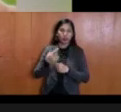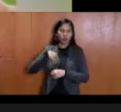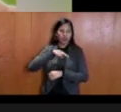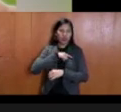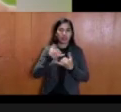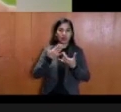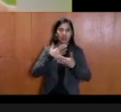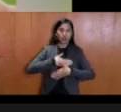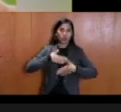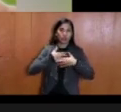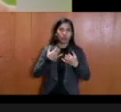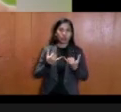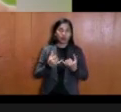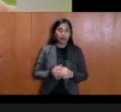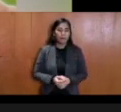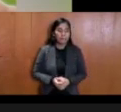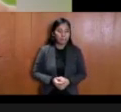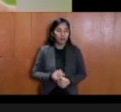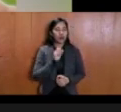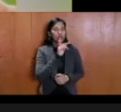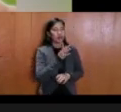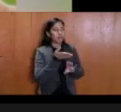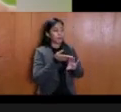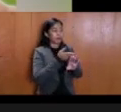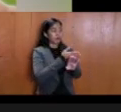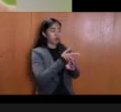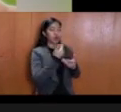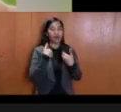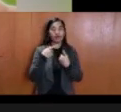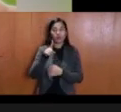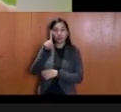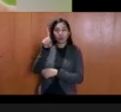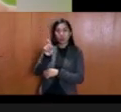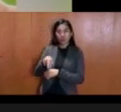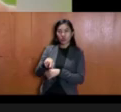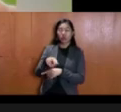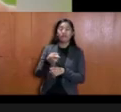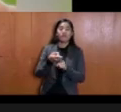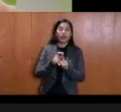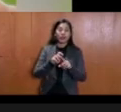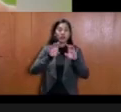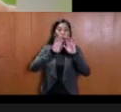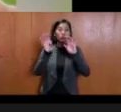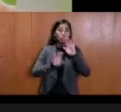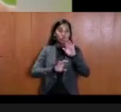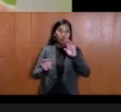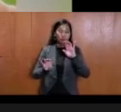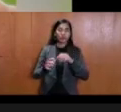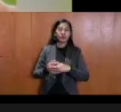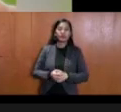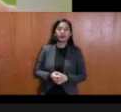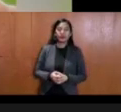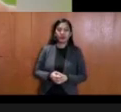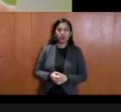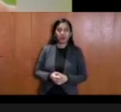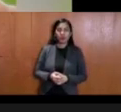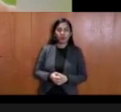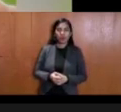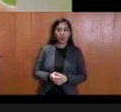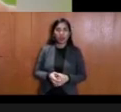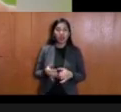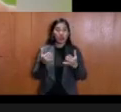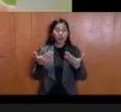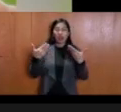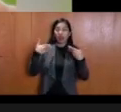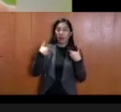today. All right. Before we get to a question from Zoom, Dr. Twinkle, from your perch, is there any